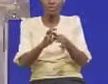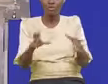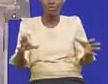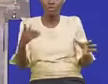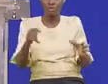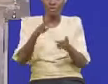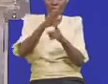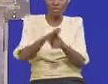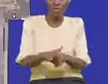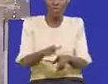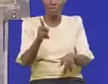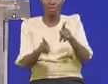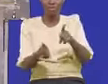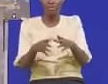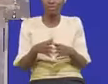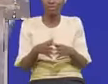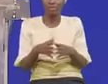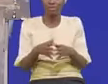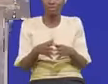bo ade game yo teranya